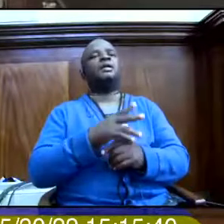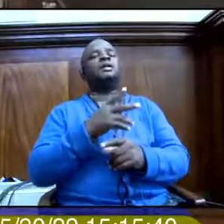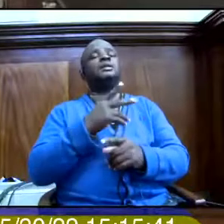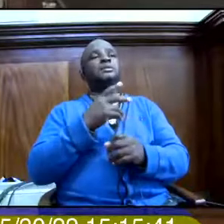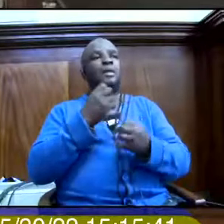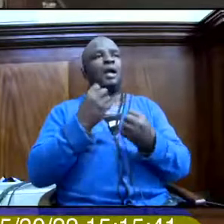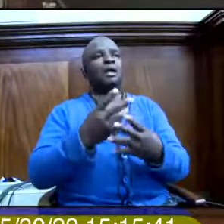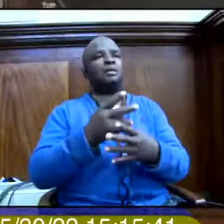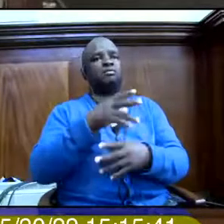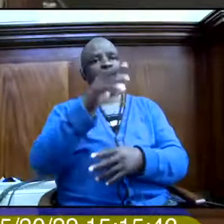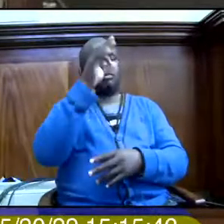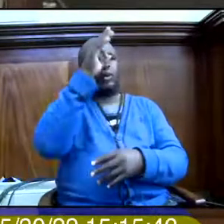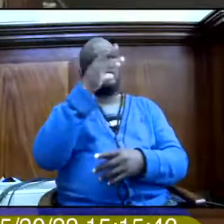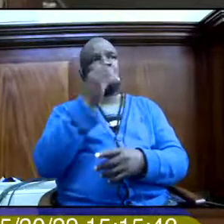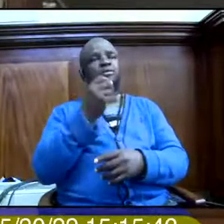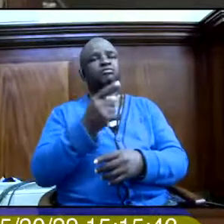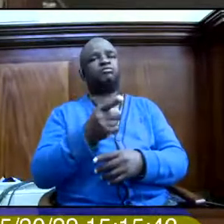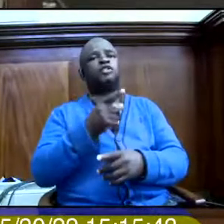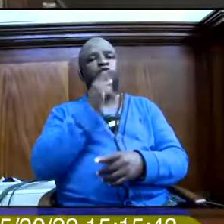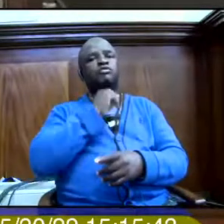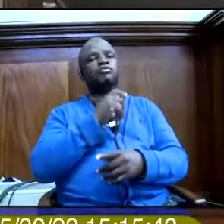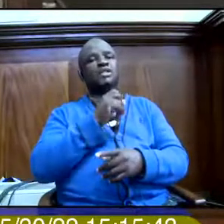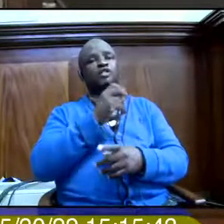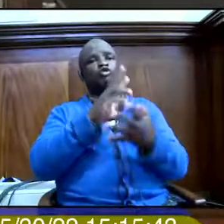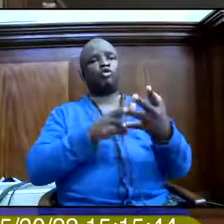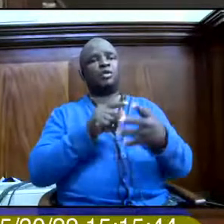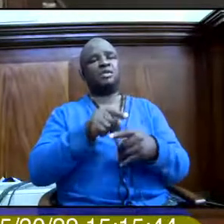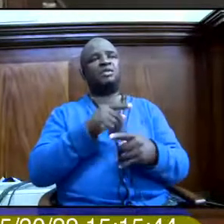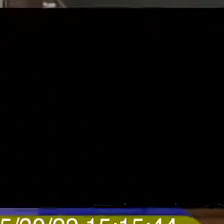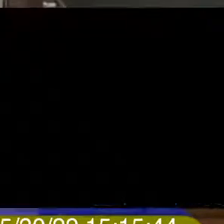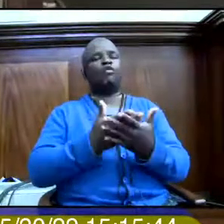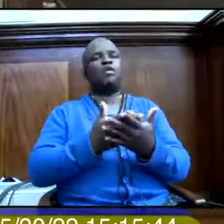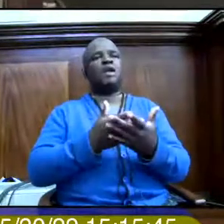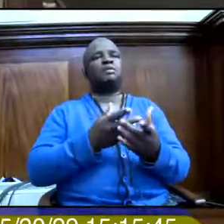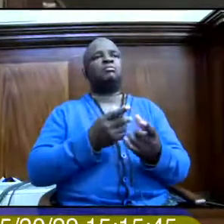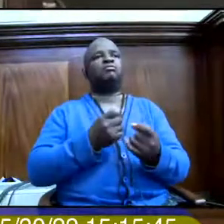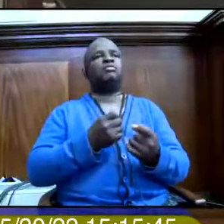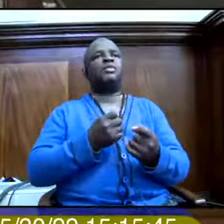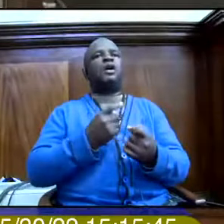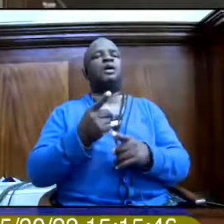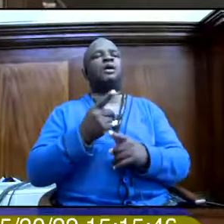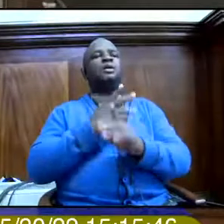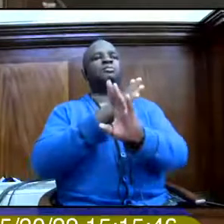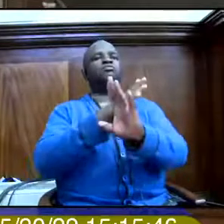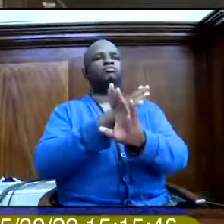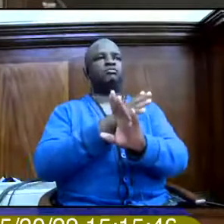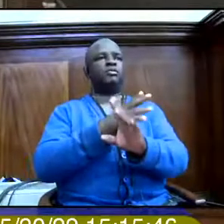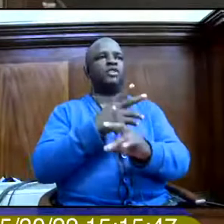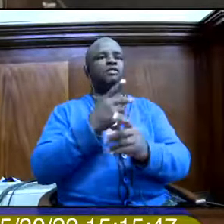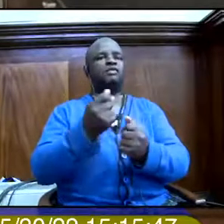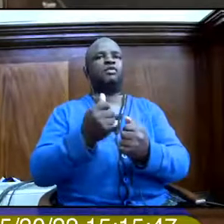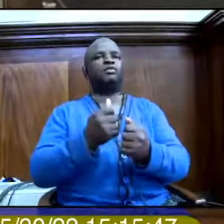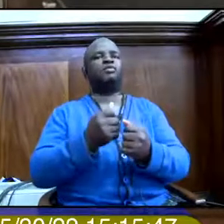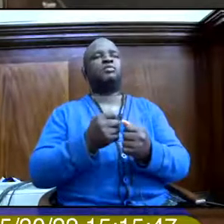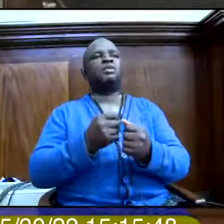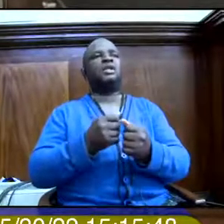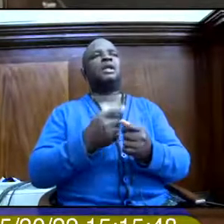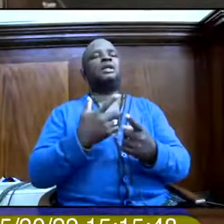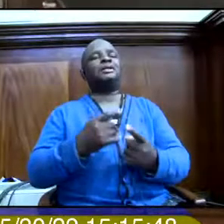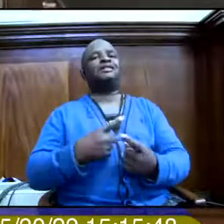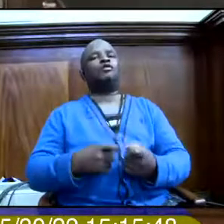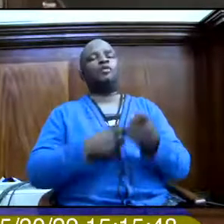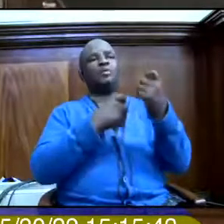this use these excuses as a way of not having to deal with the exaggerated